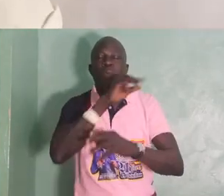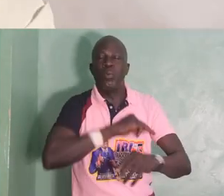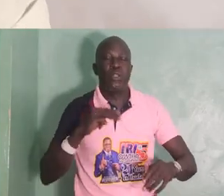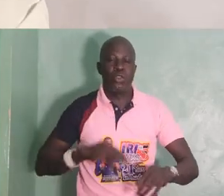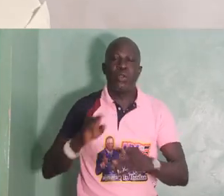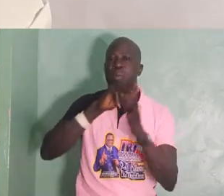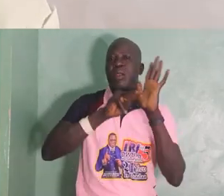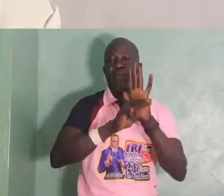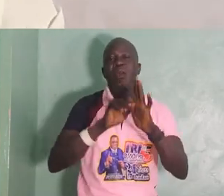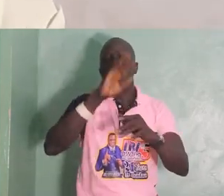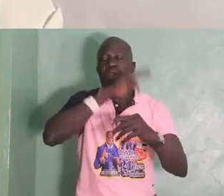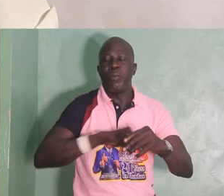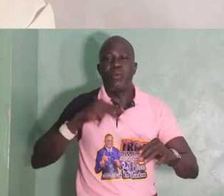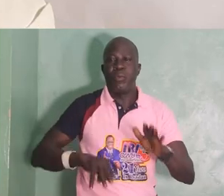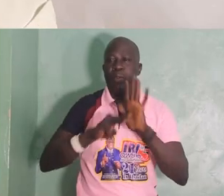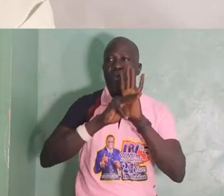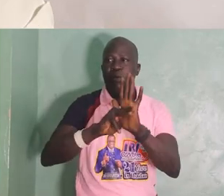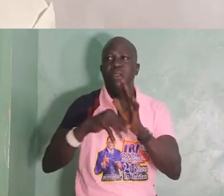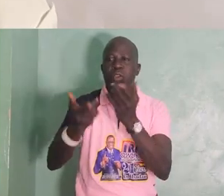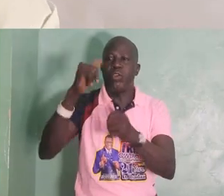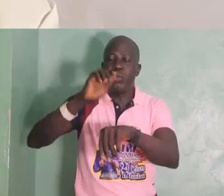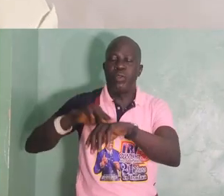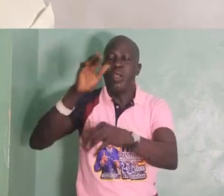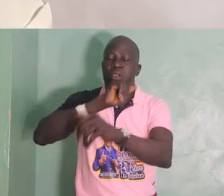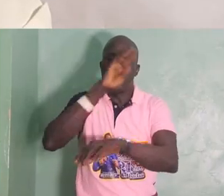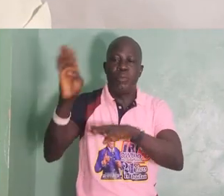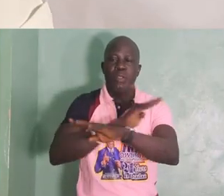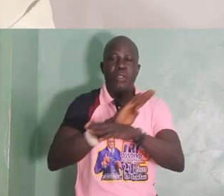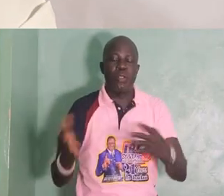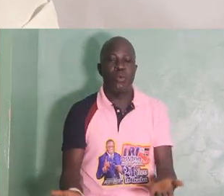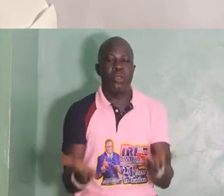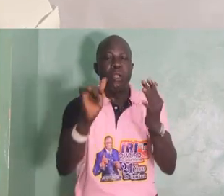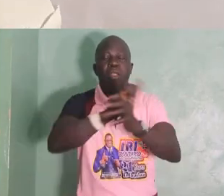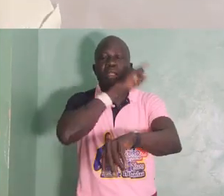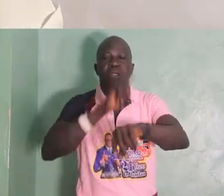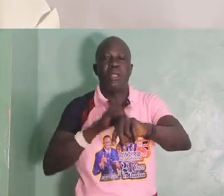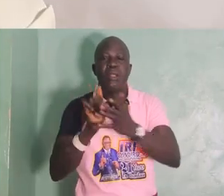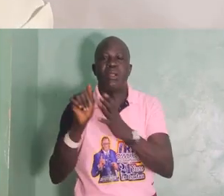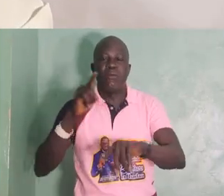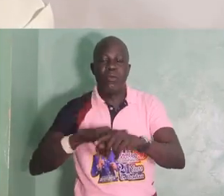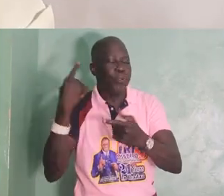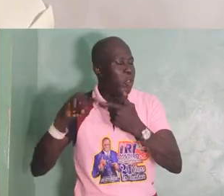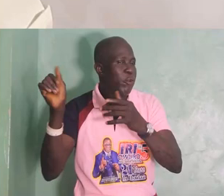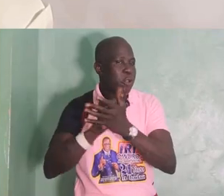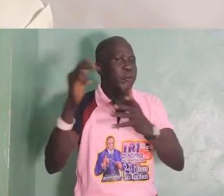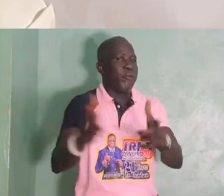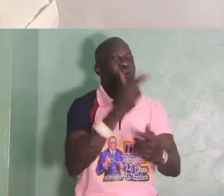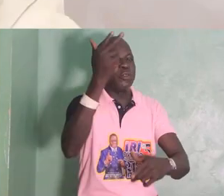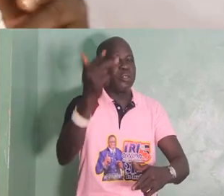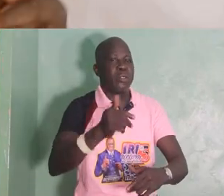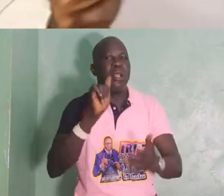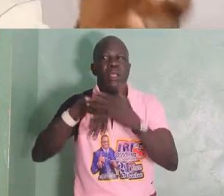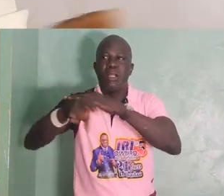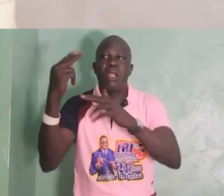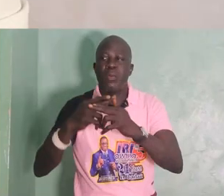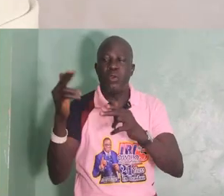must manifest. Your ministry must come out. Your business must rise. High time for step